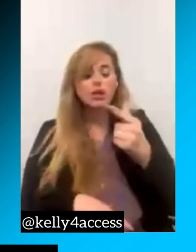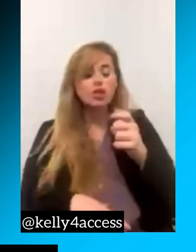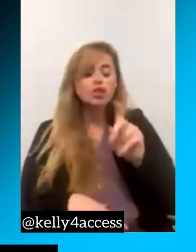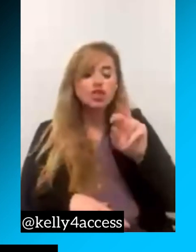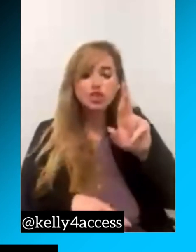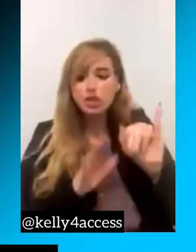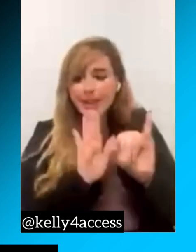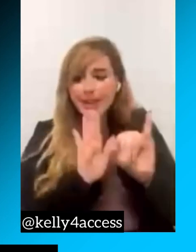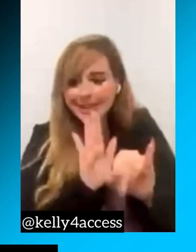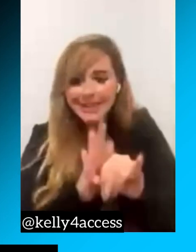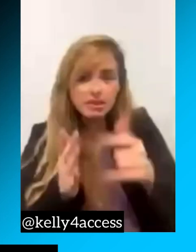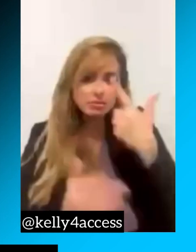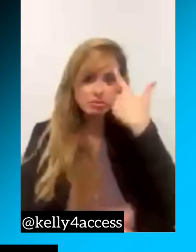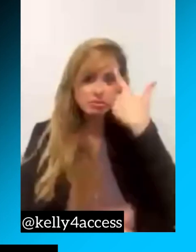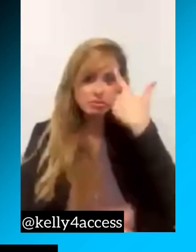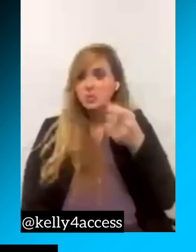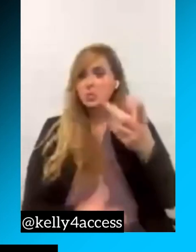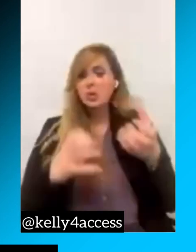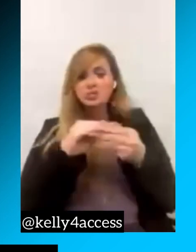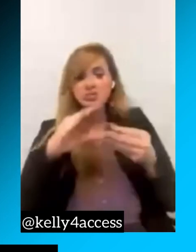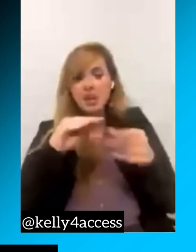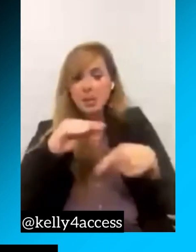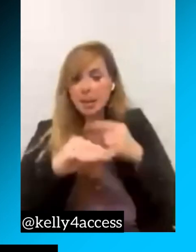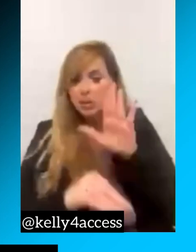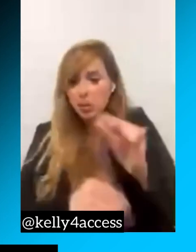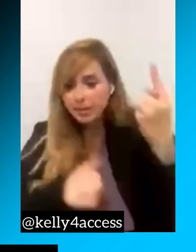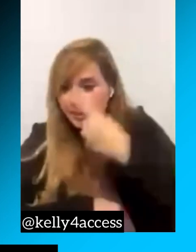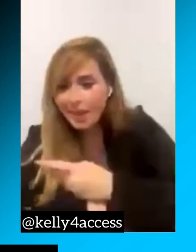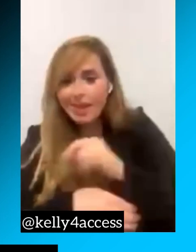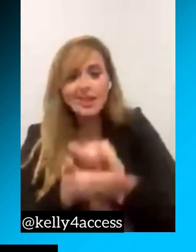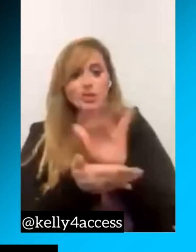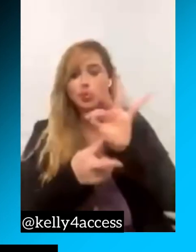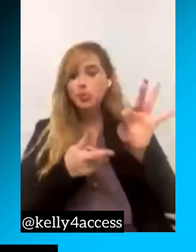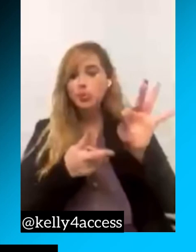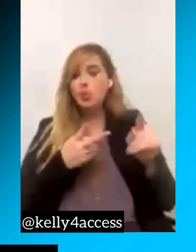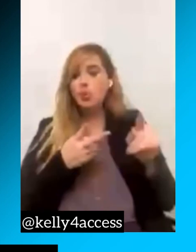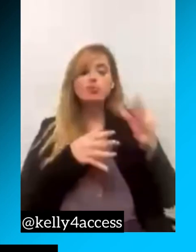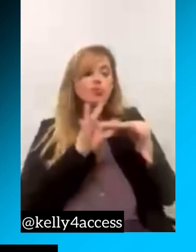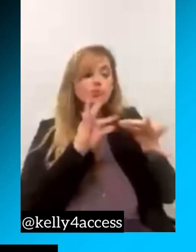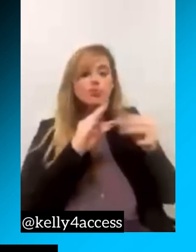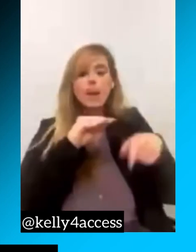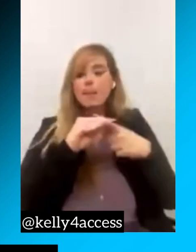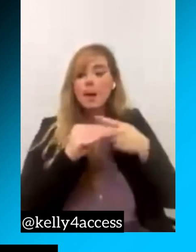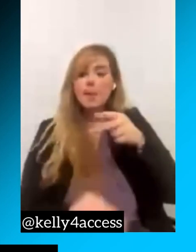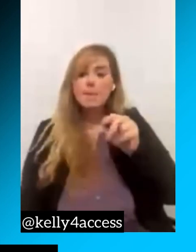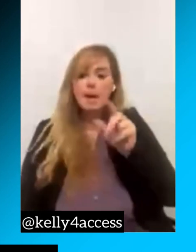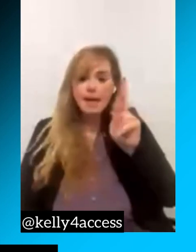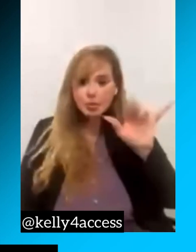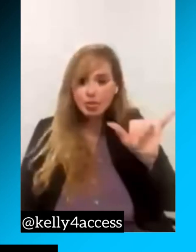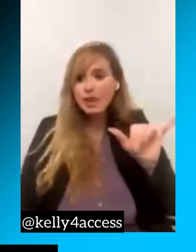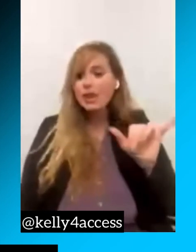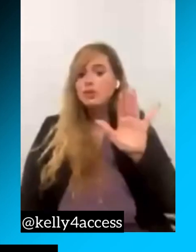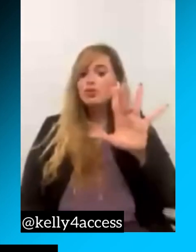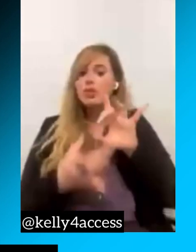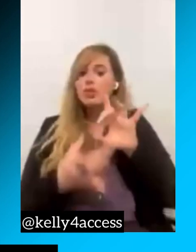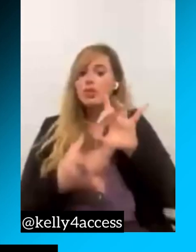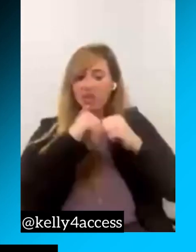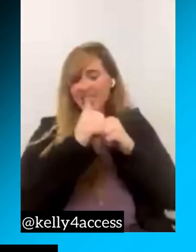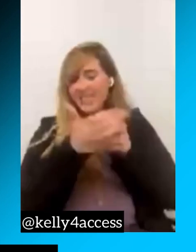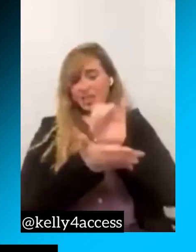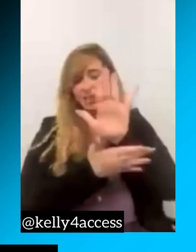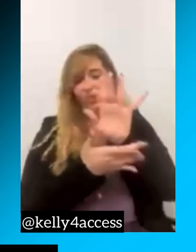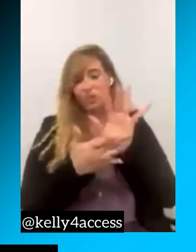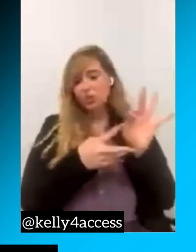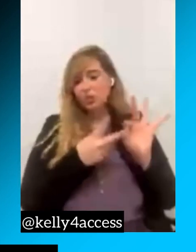your Saturday, that's your choice. So if you want to share about your polyamorous pressures, that's also your choice. If you want to share